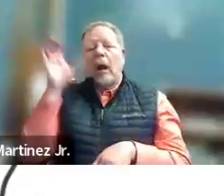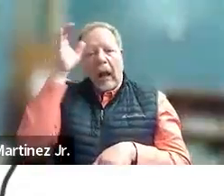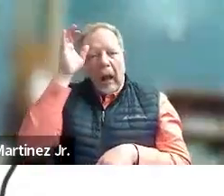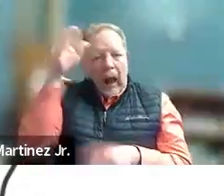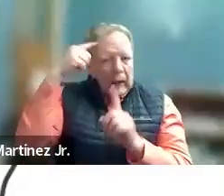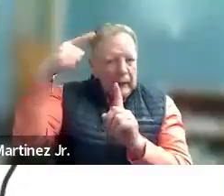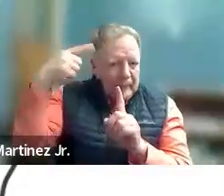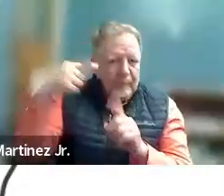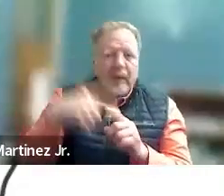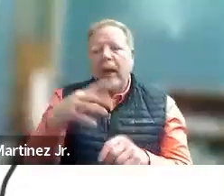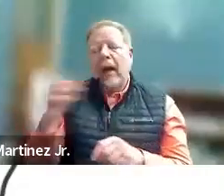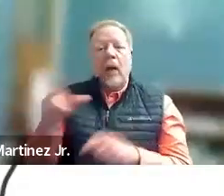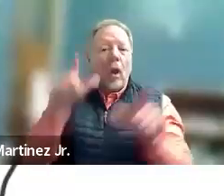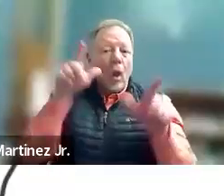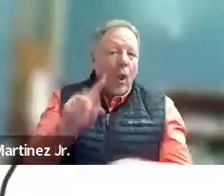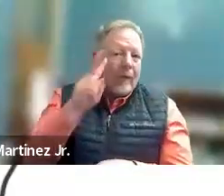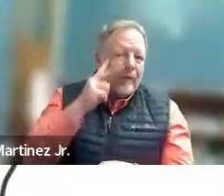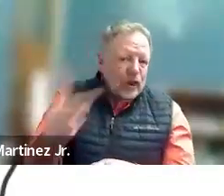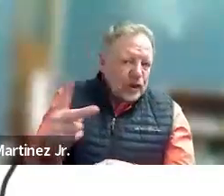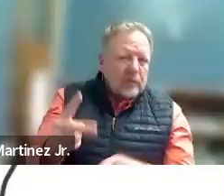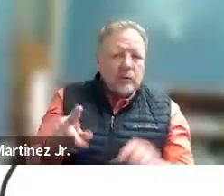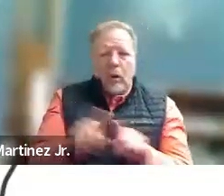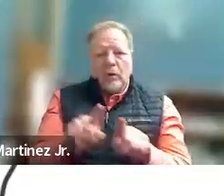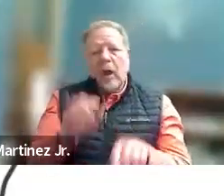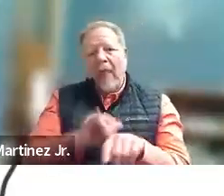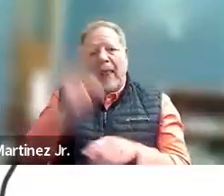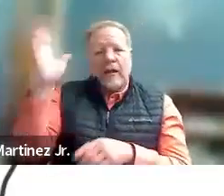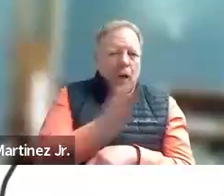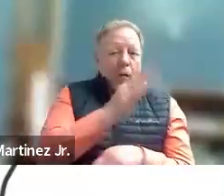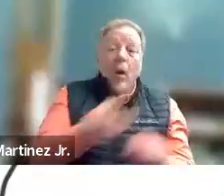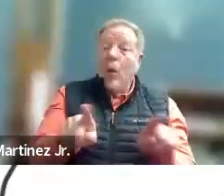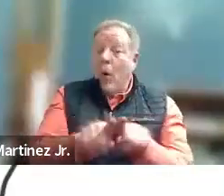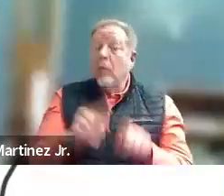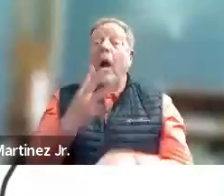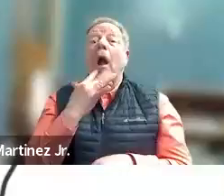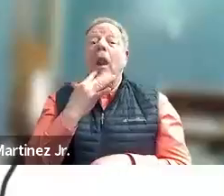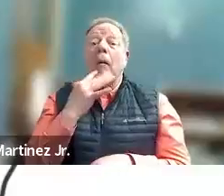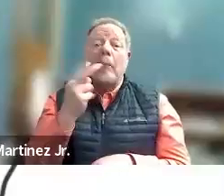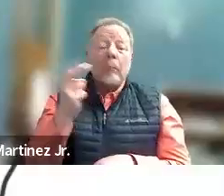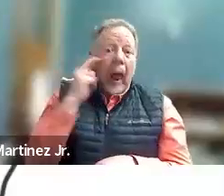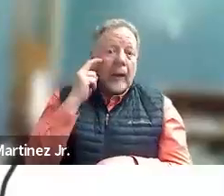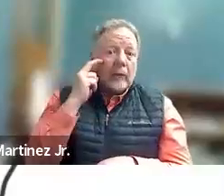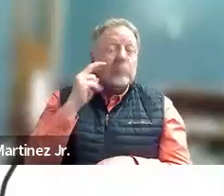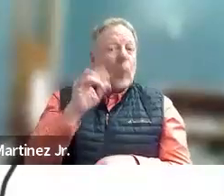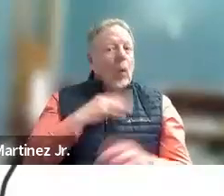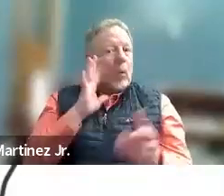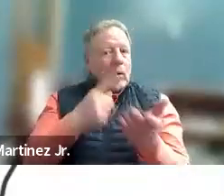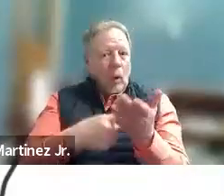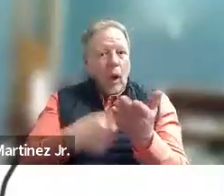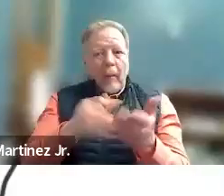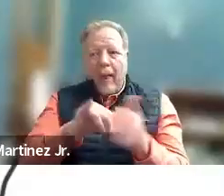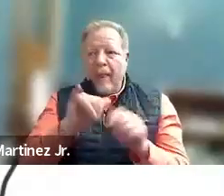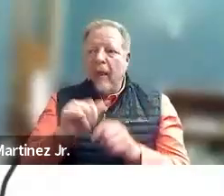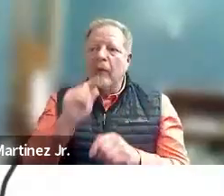Even blindness, right, exists on a spectrum. But also color blindness. We'll talk a little bit about use of